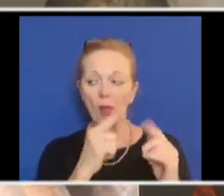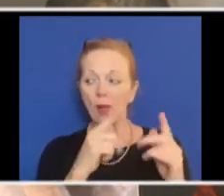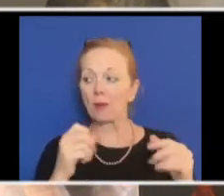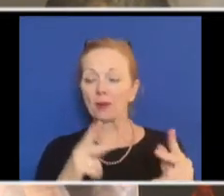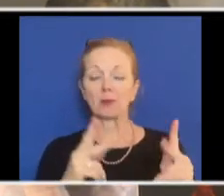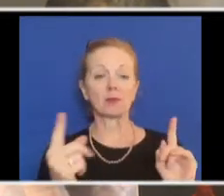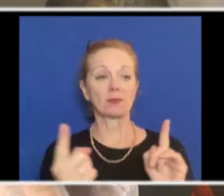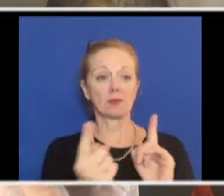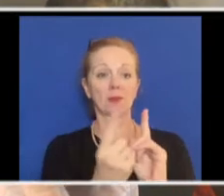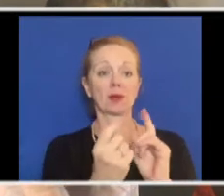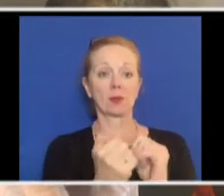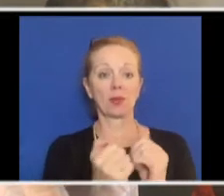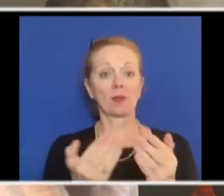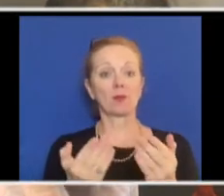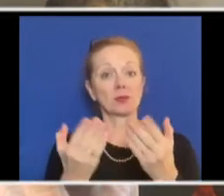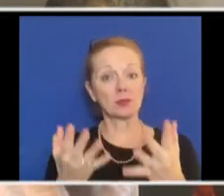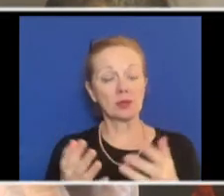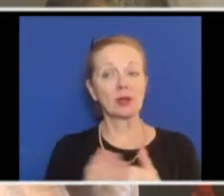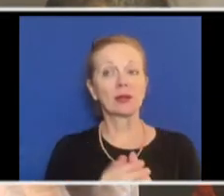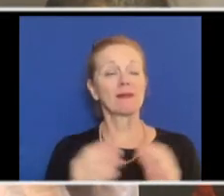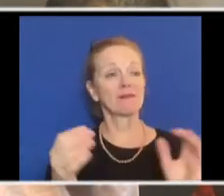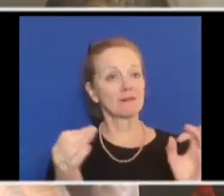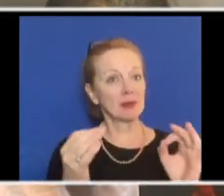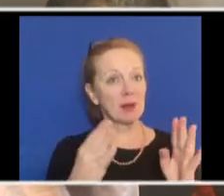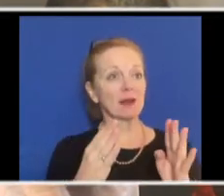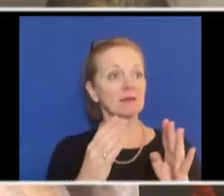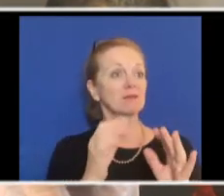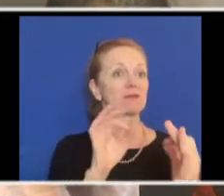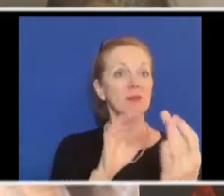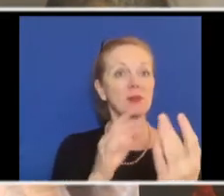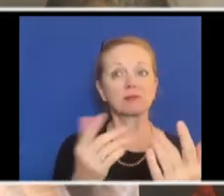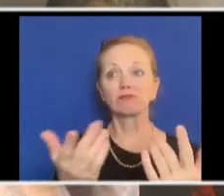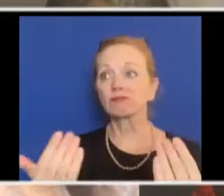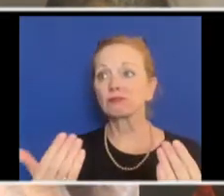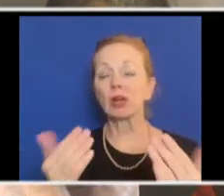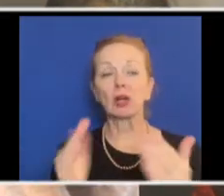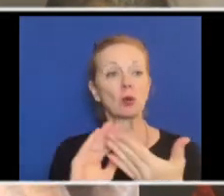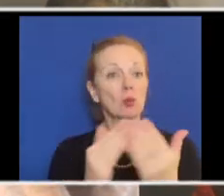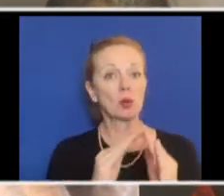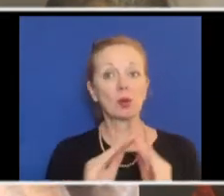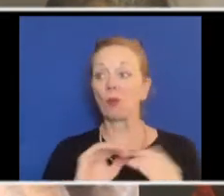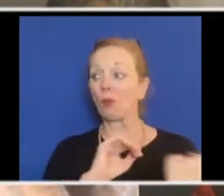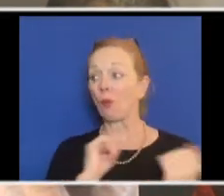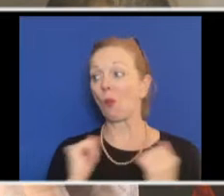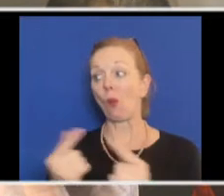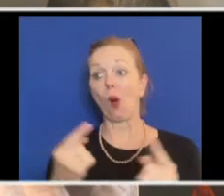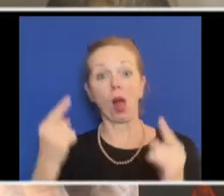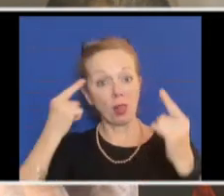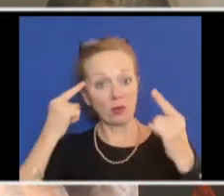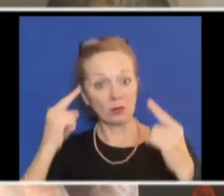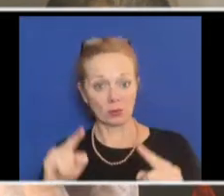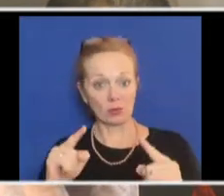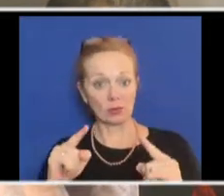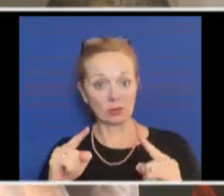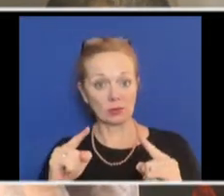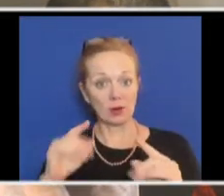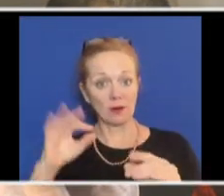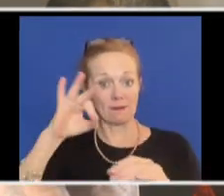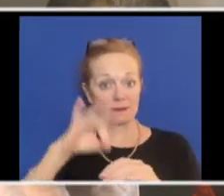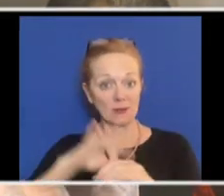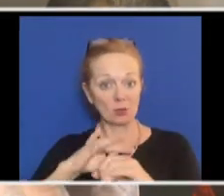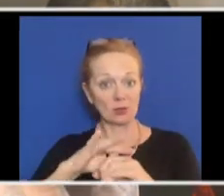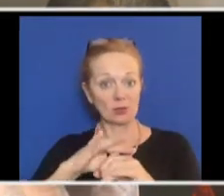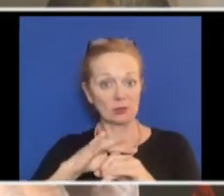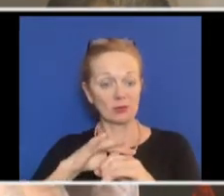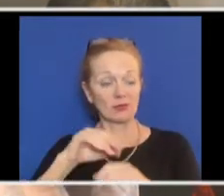petitioner and to get feedback from the community we all uh unanimously voted for this petition